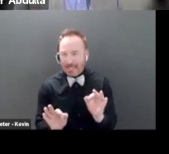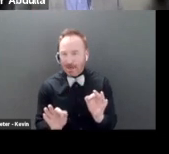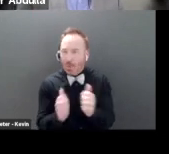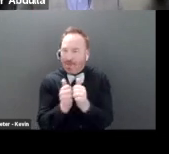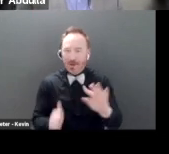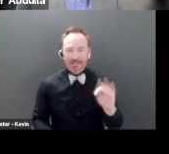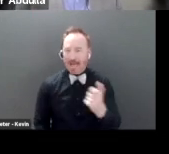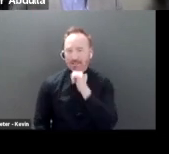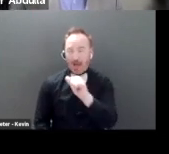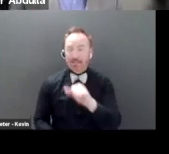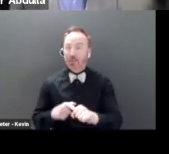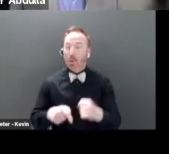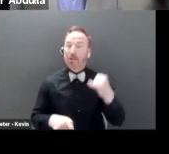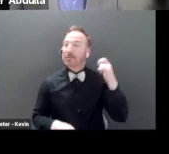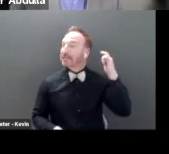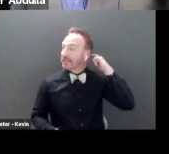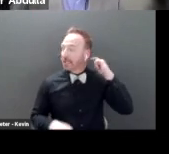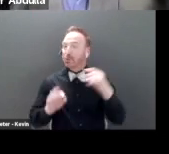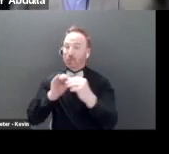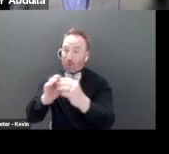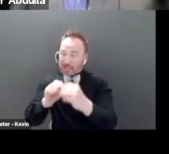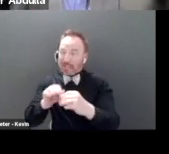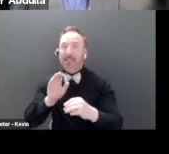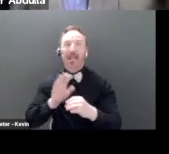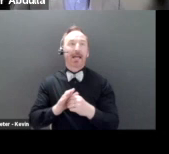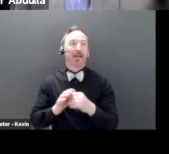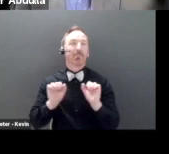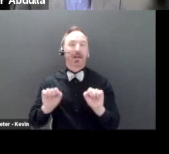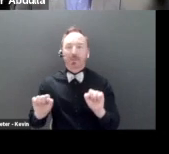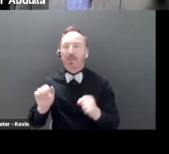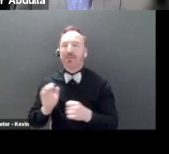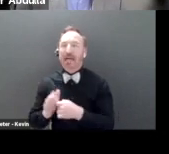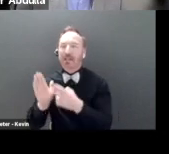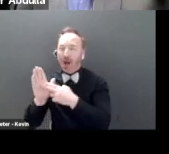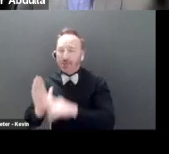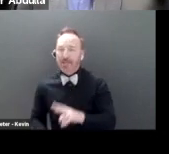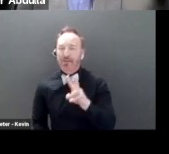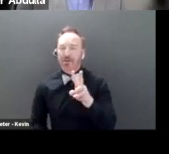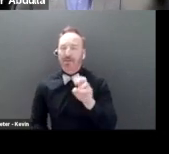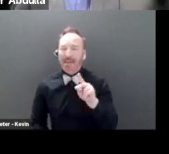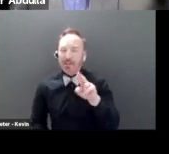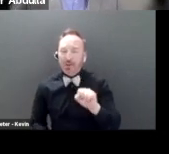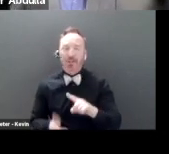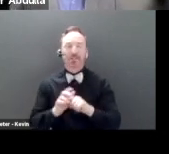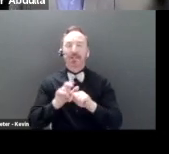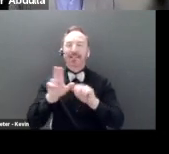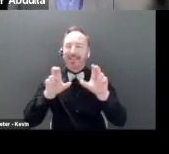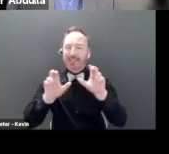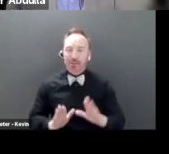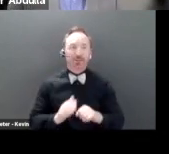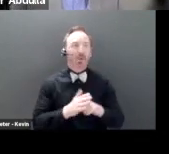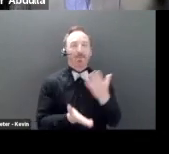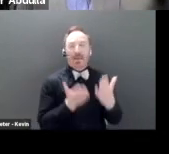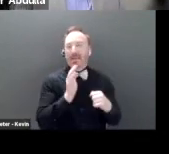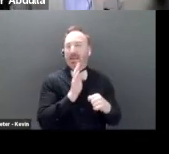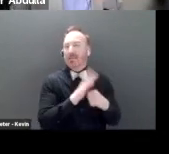vendors, or you're looking at potential investors, or you're even trying to court, let's say, part-time CFO or